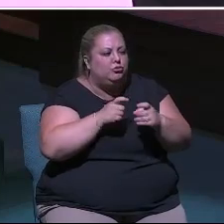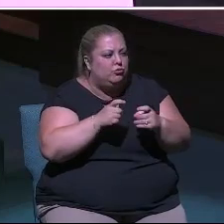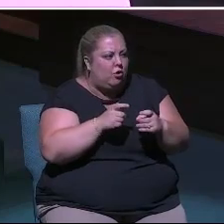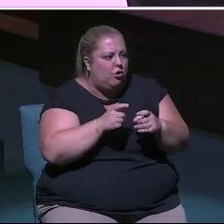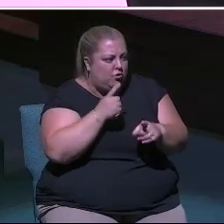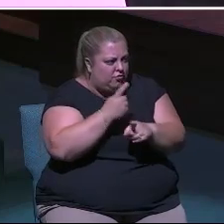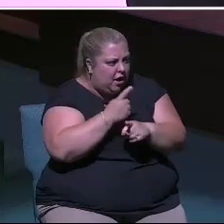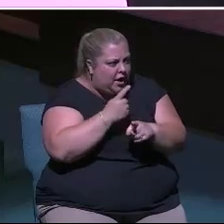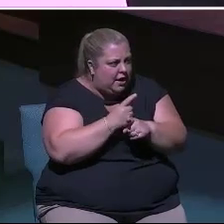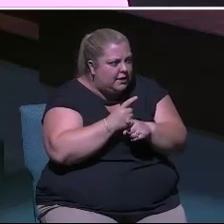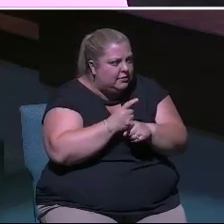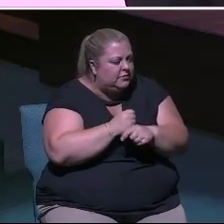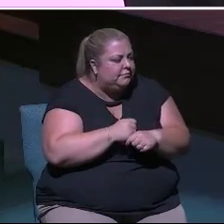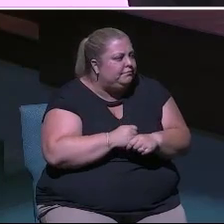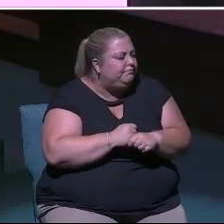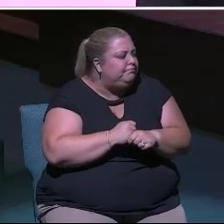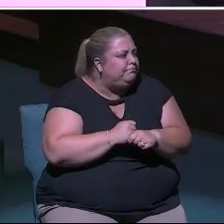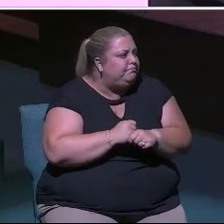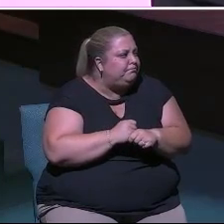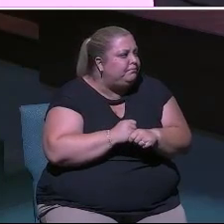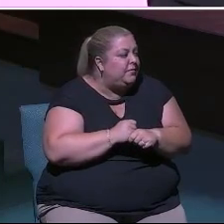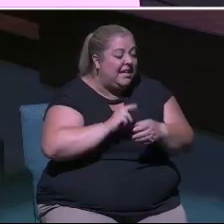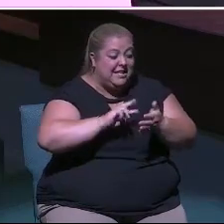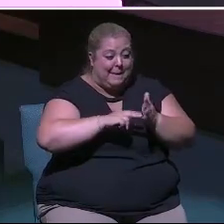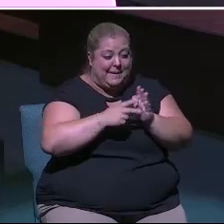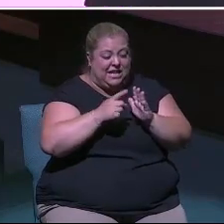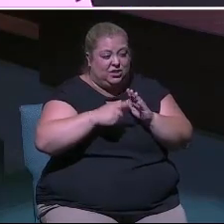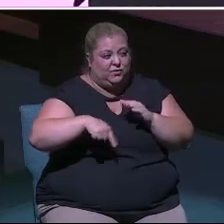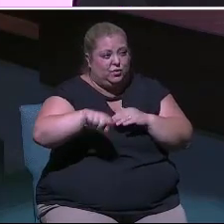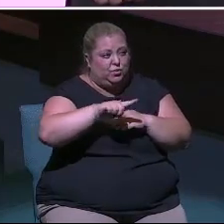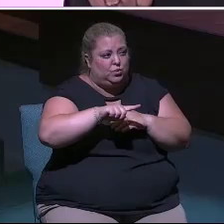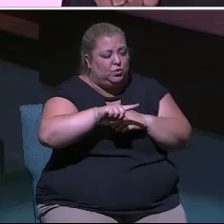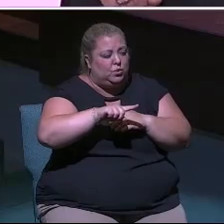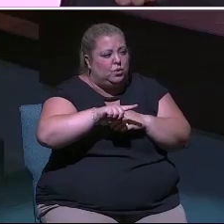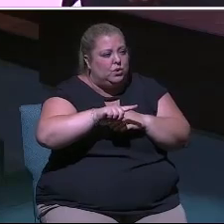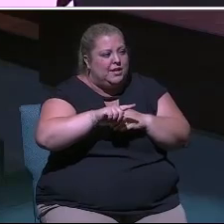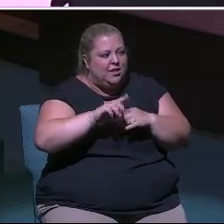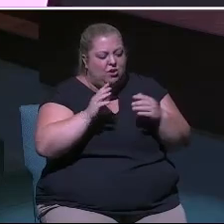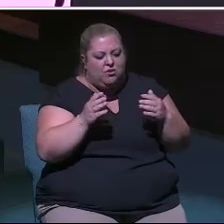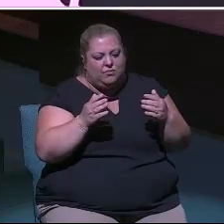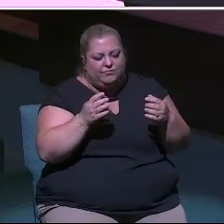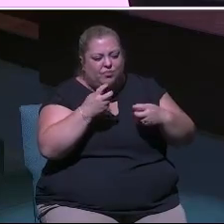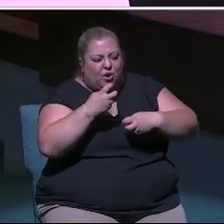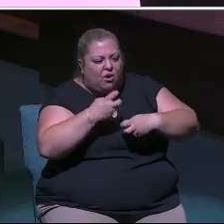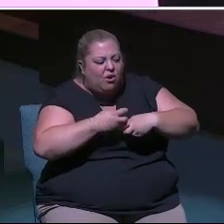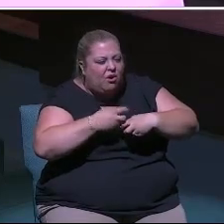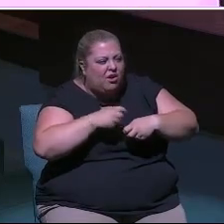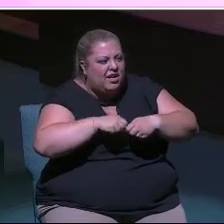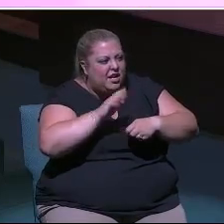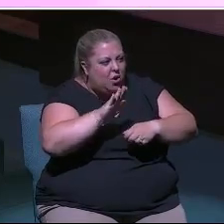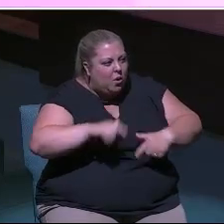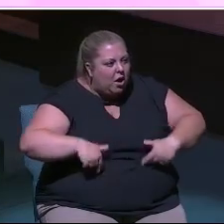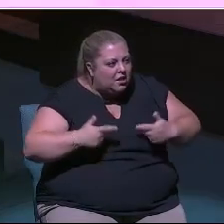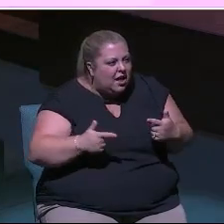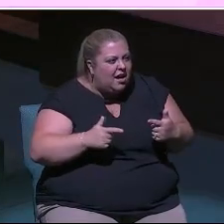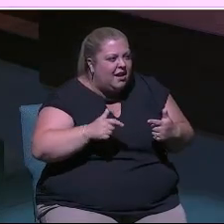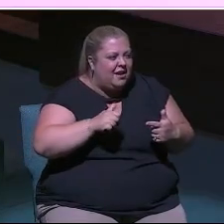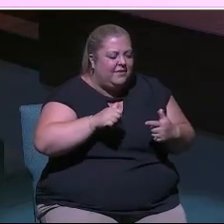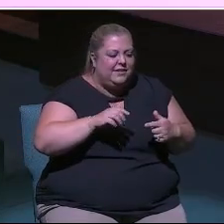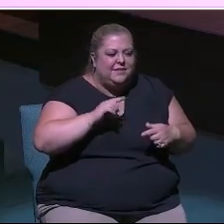Hello, right? So what that means for you is the difficulty in your life right now, and the tragedy or the uncertainty or